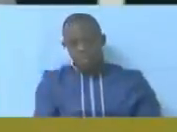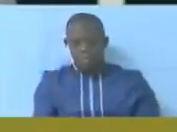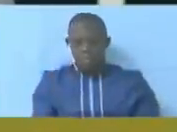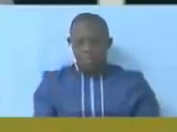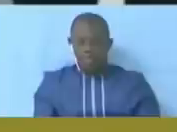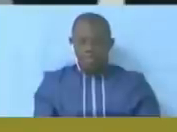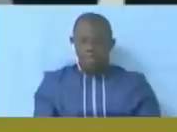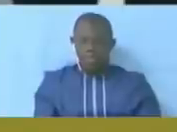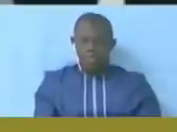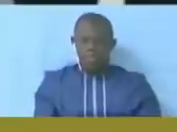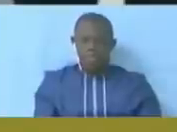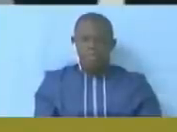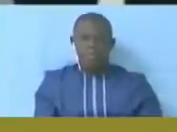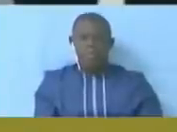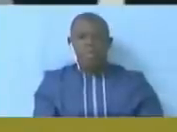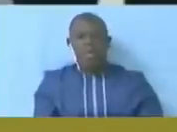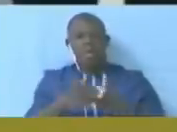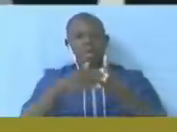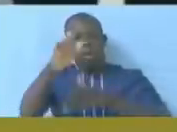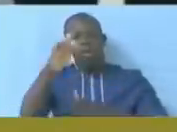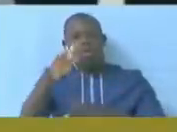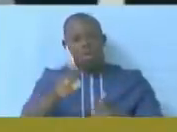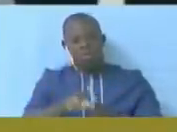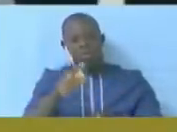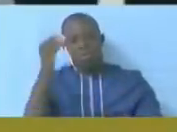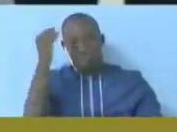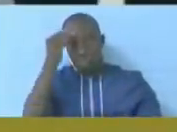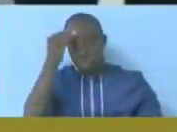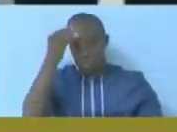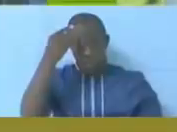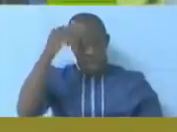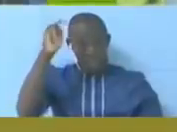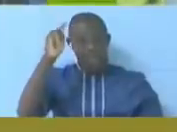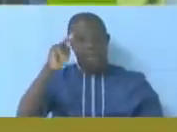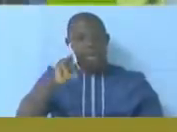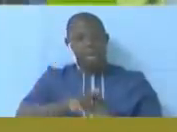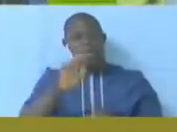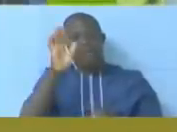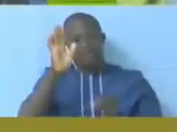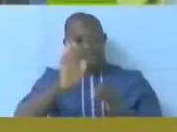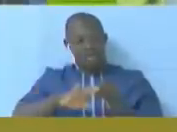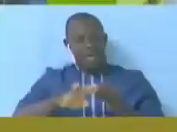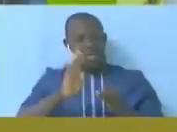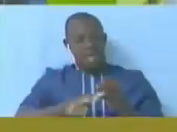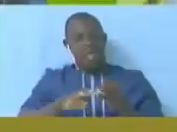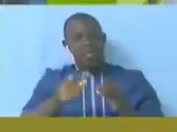Baraka. Lots of wisdom in those of my concluding remarks, Mr. Touray.